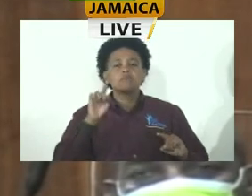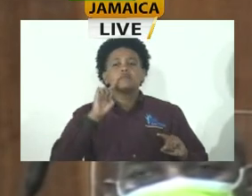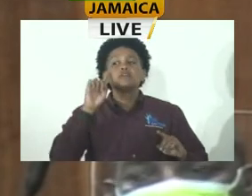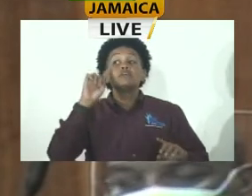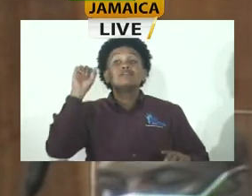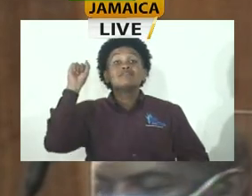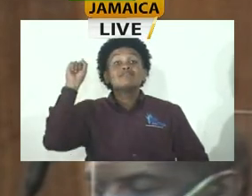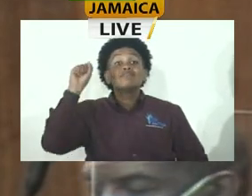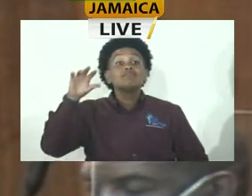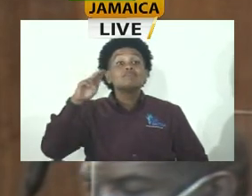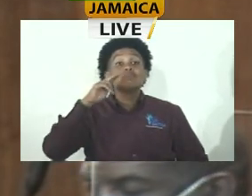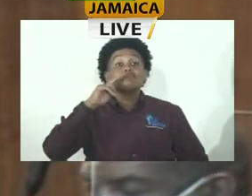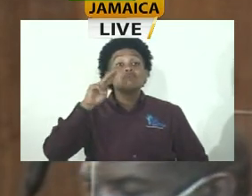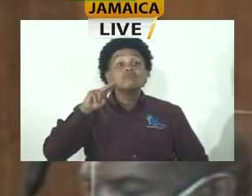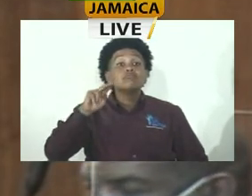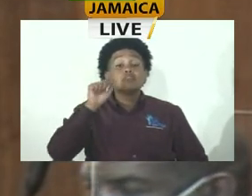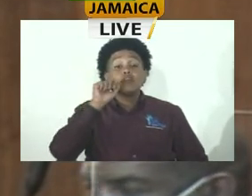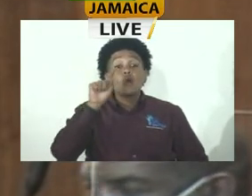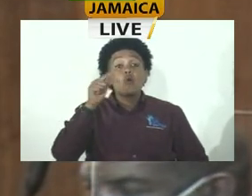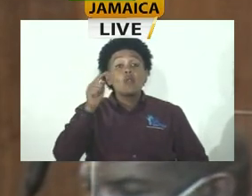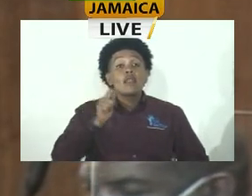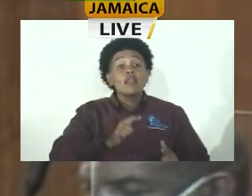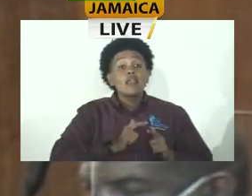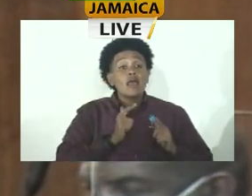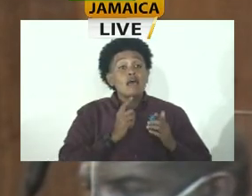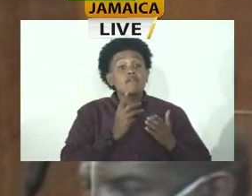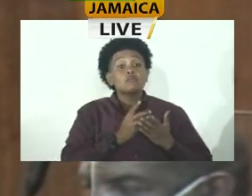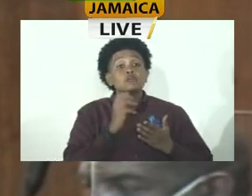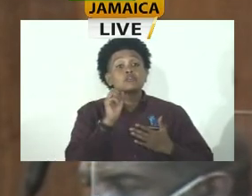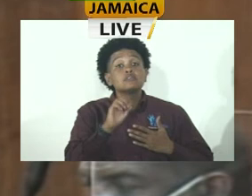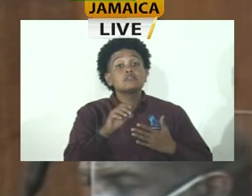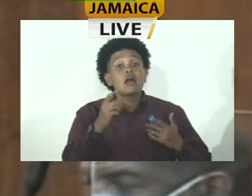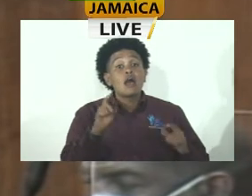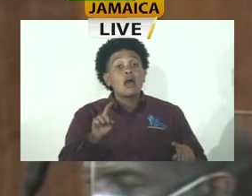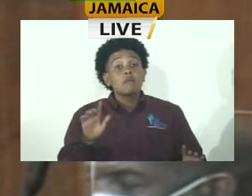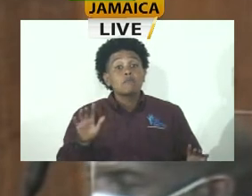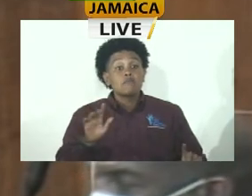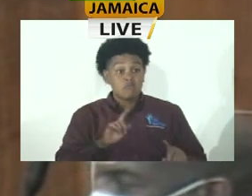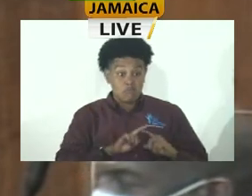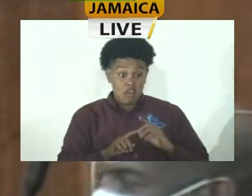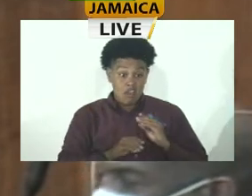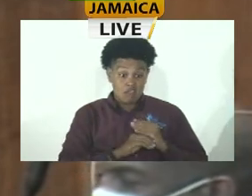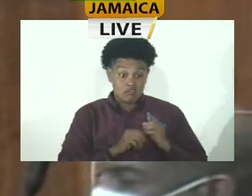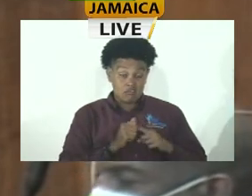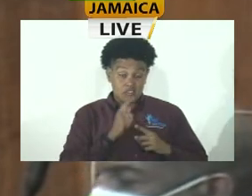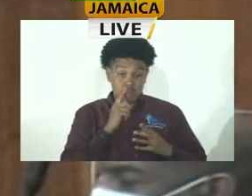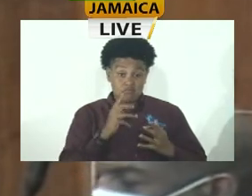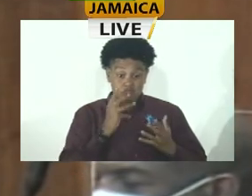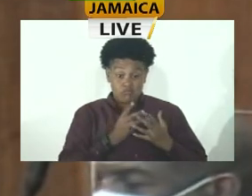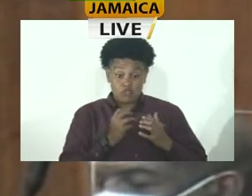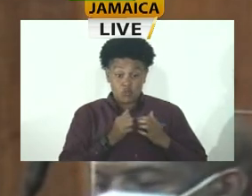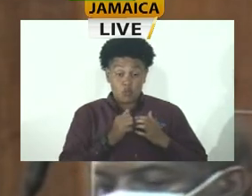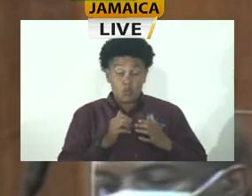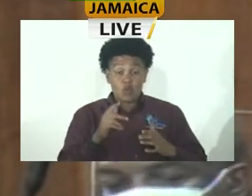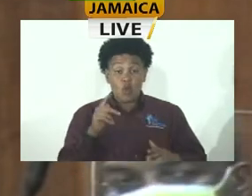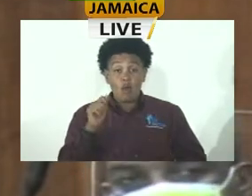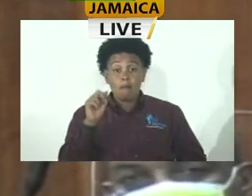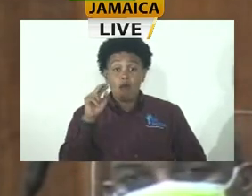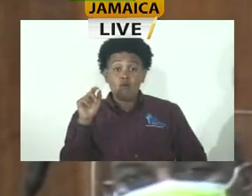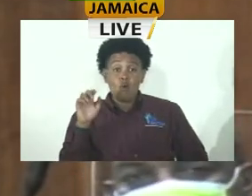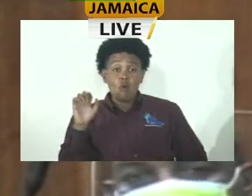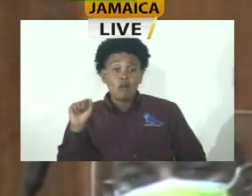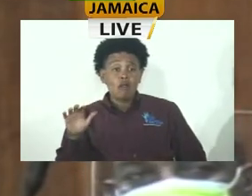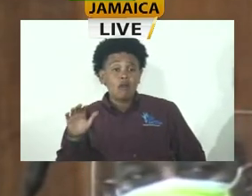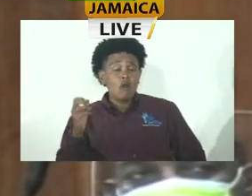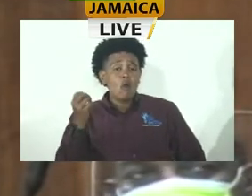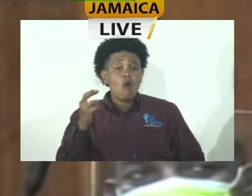be sent of not only life imprisonment but sentence without parole our